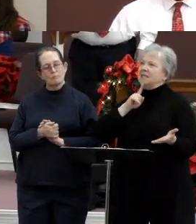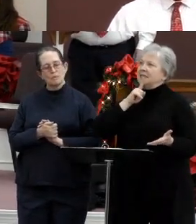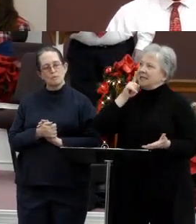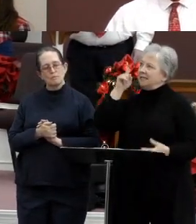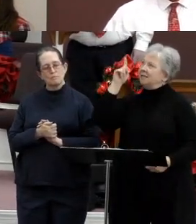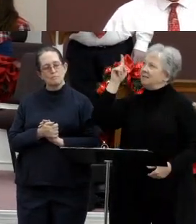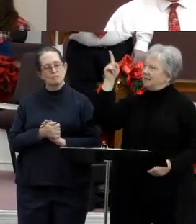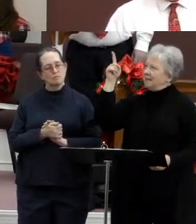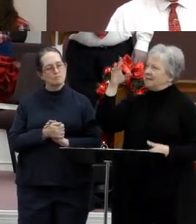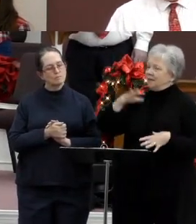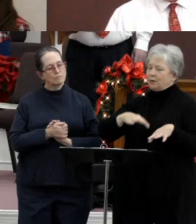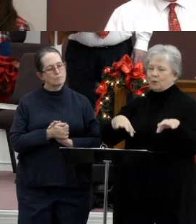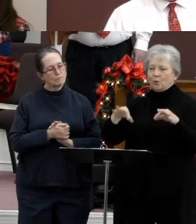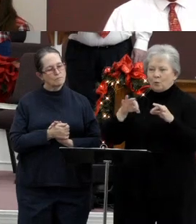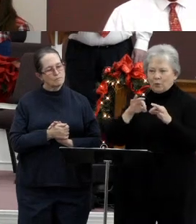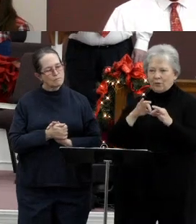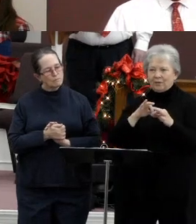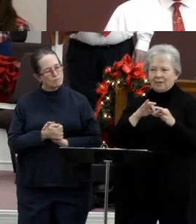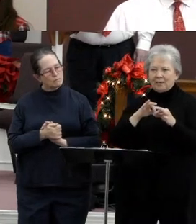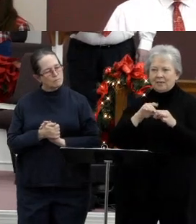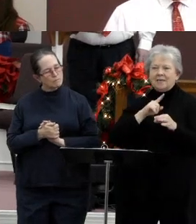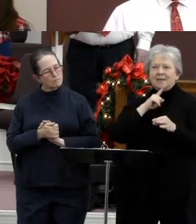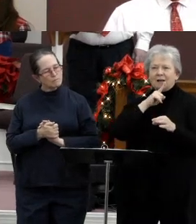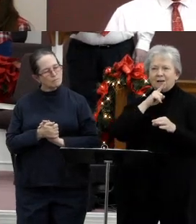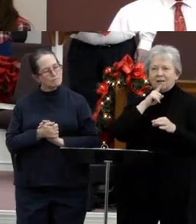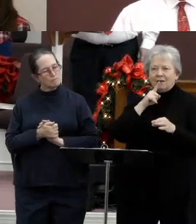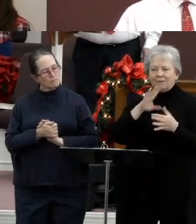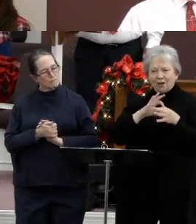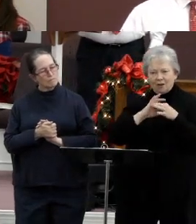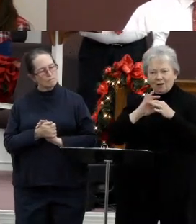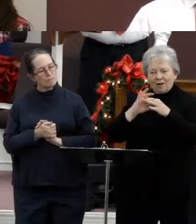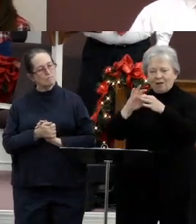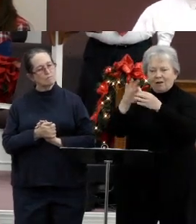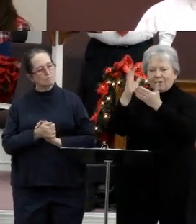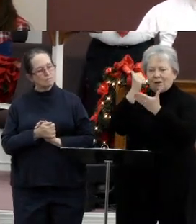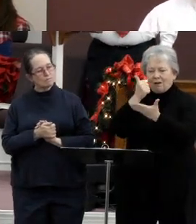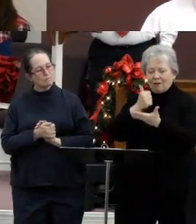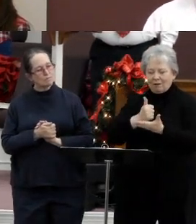Is he worthy of